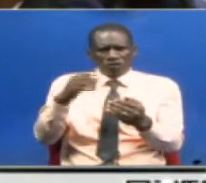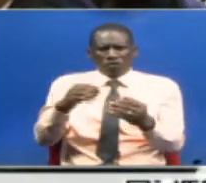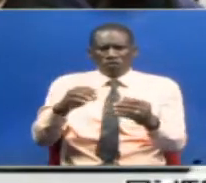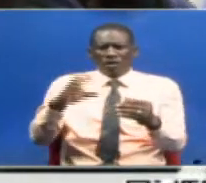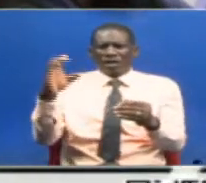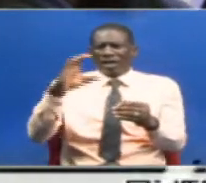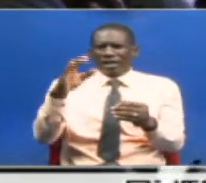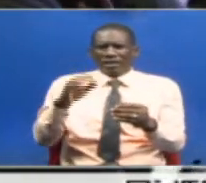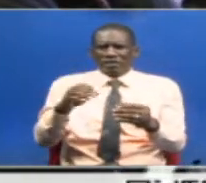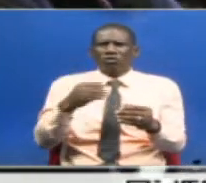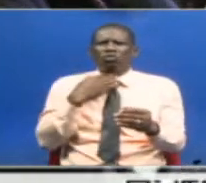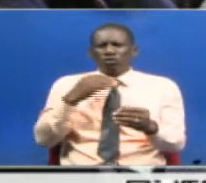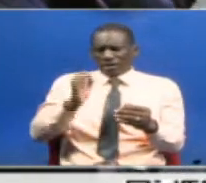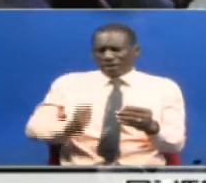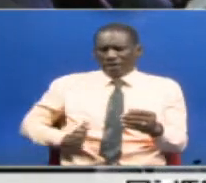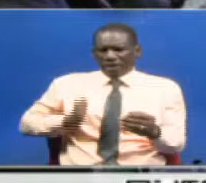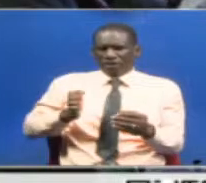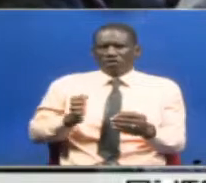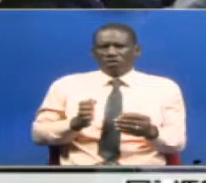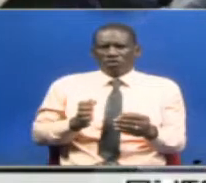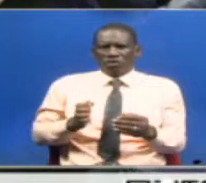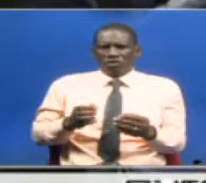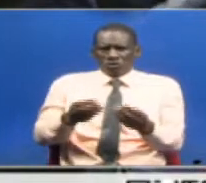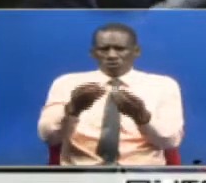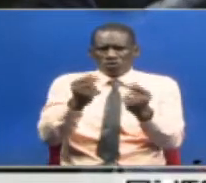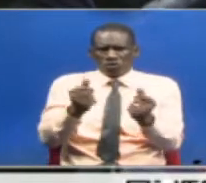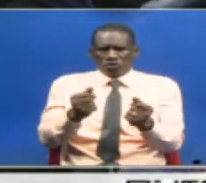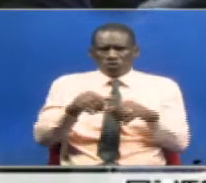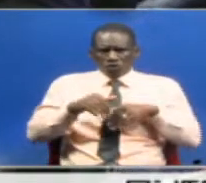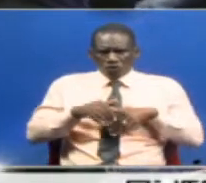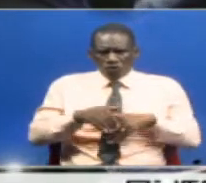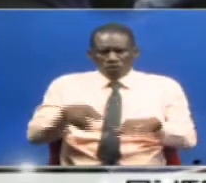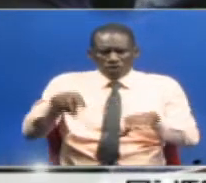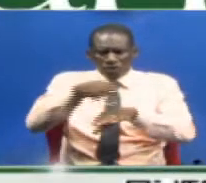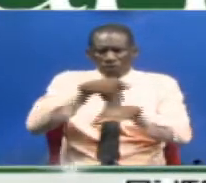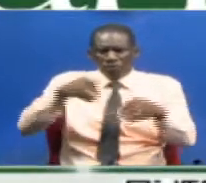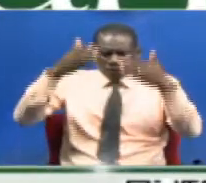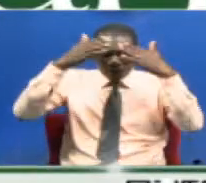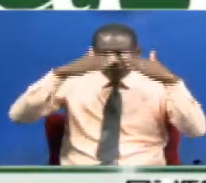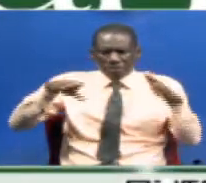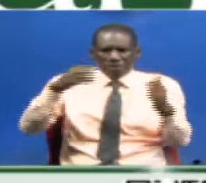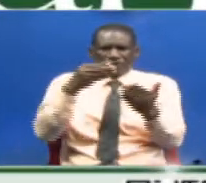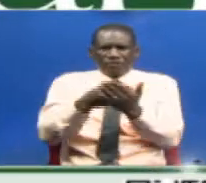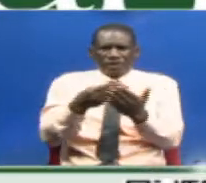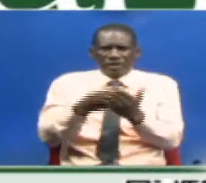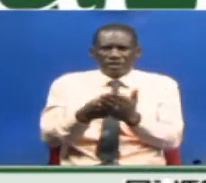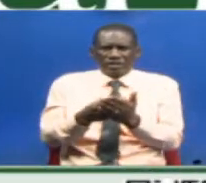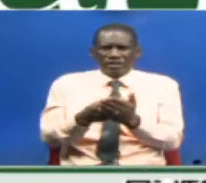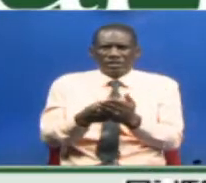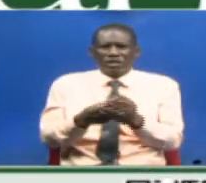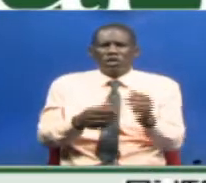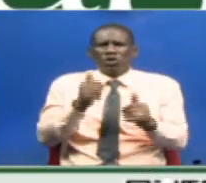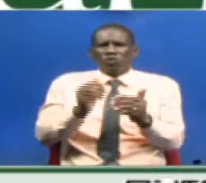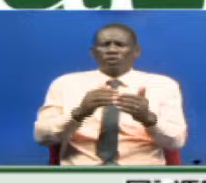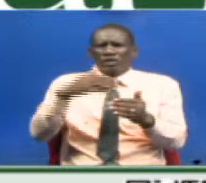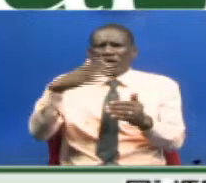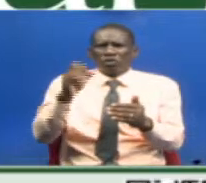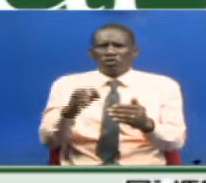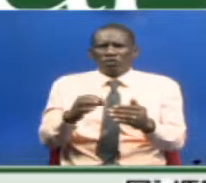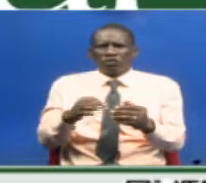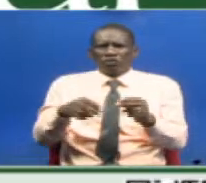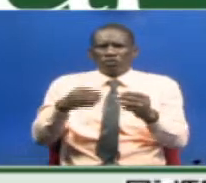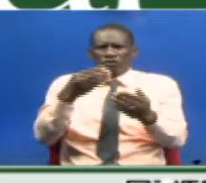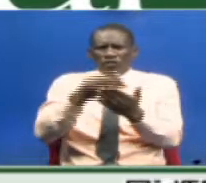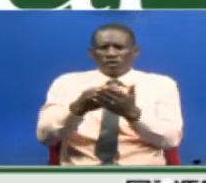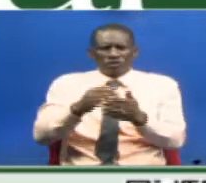seeking ethical investment solutions in line with the principles of Islamic finance that outlaw usury and financial